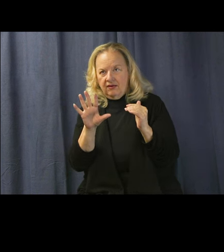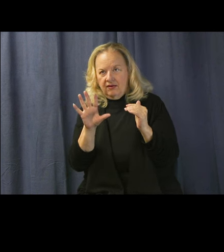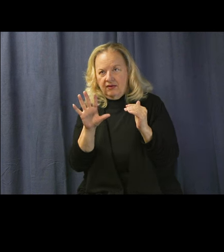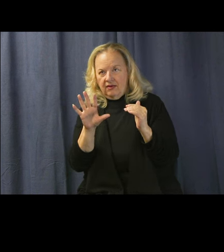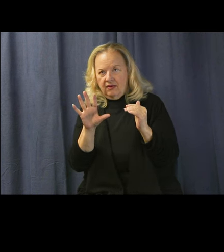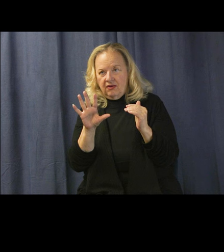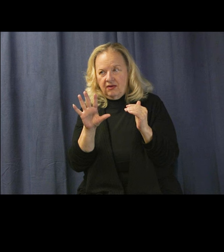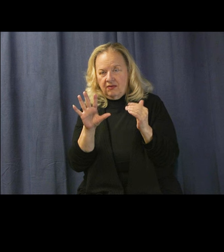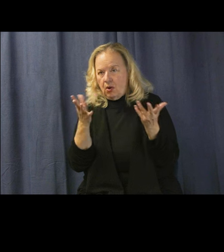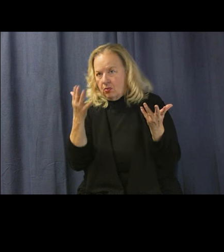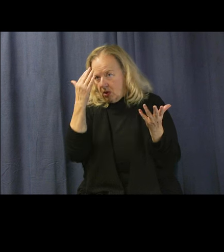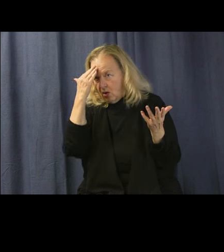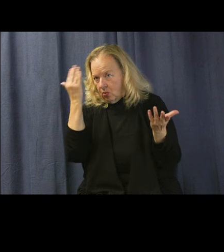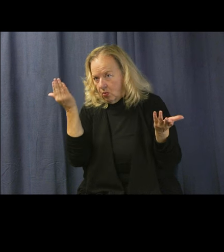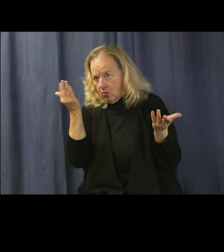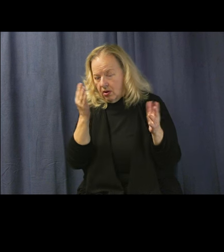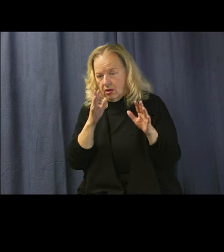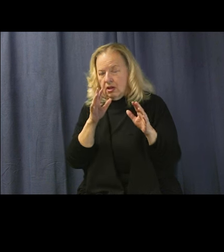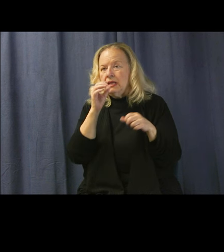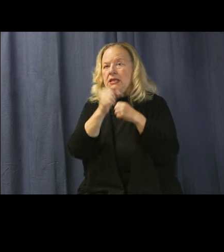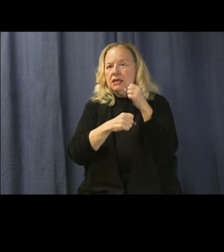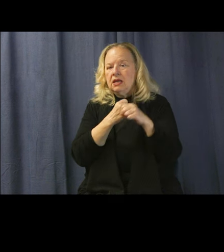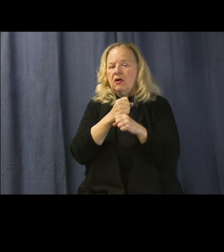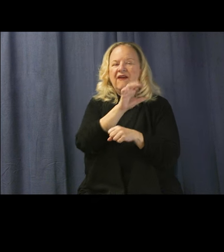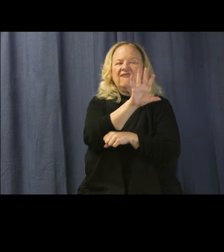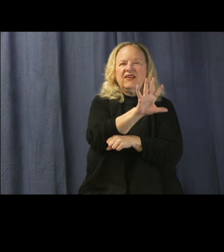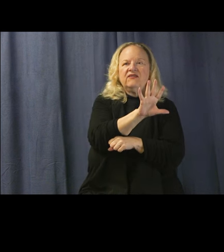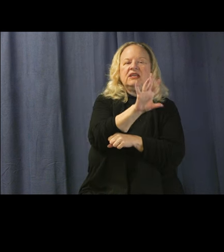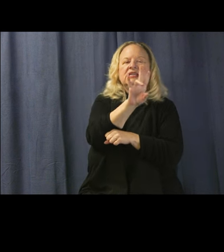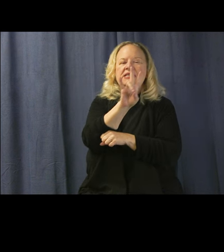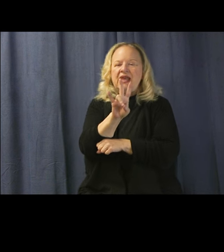And what do we know? This is the year